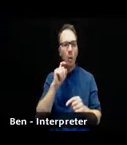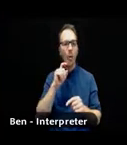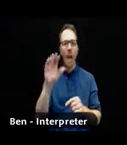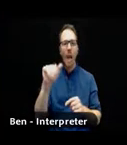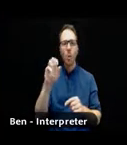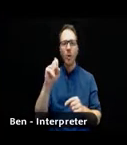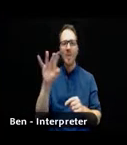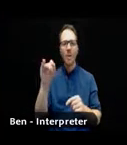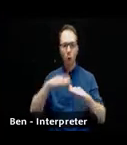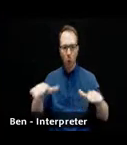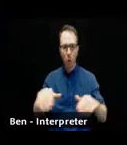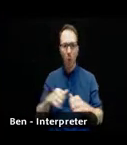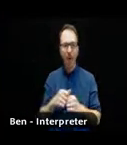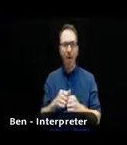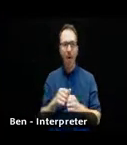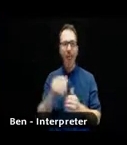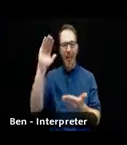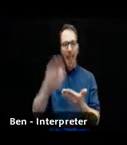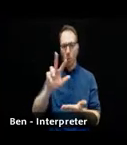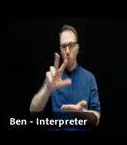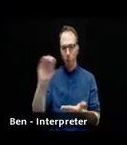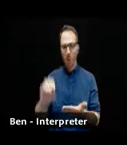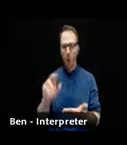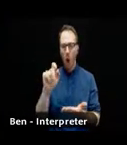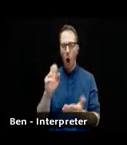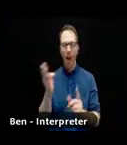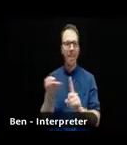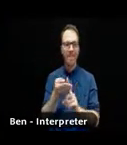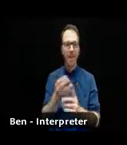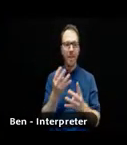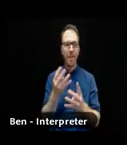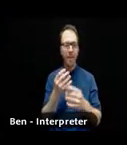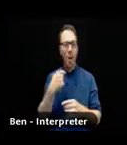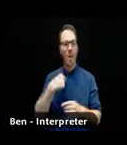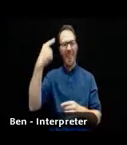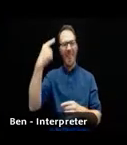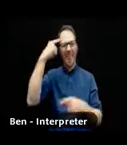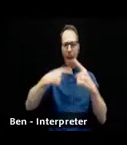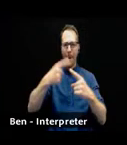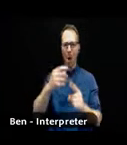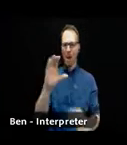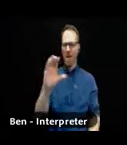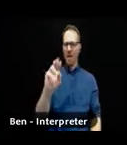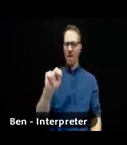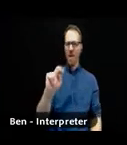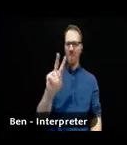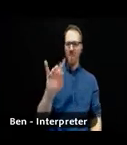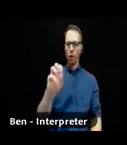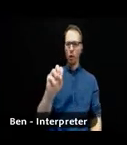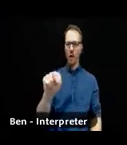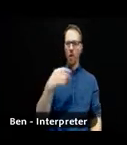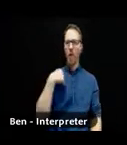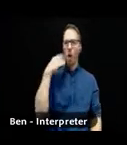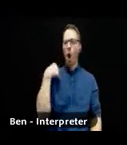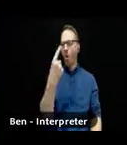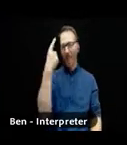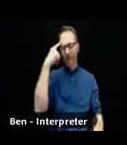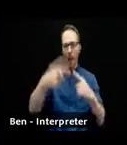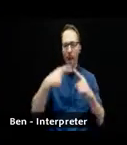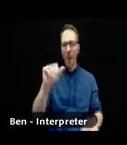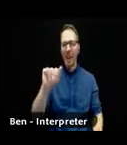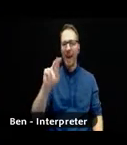those cases, less than 3% are convicted. And when we think about conviction, we know, you know, I always think about Amita